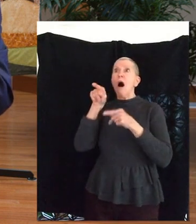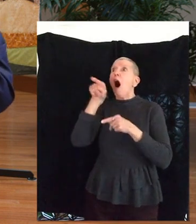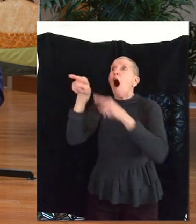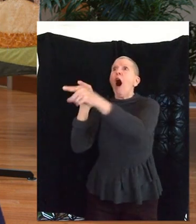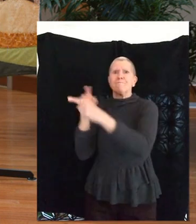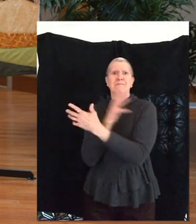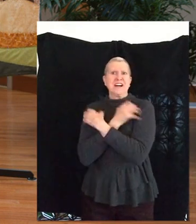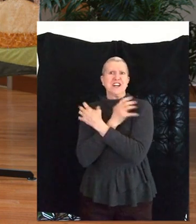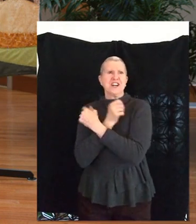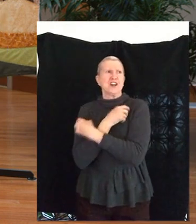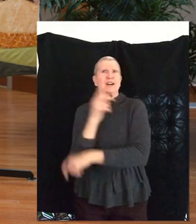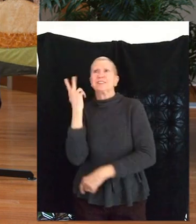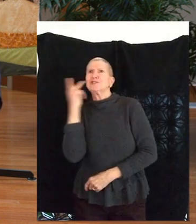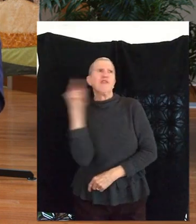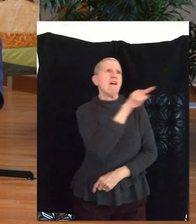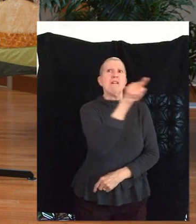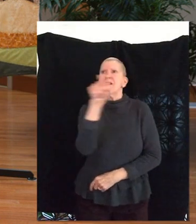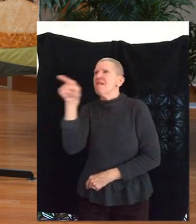bear. They saw a,